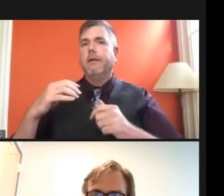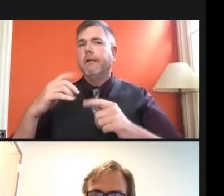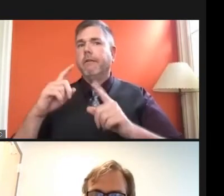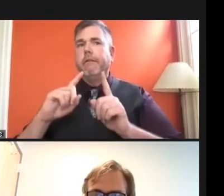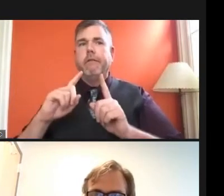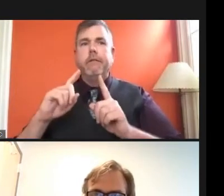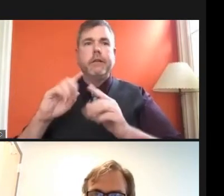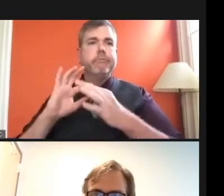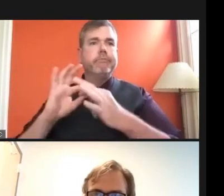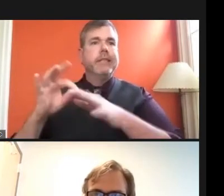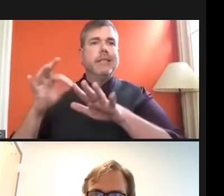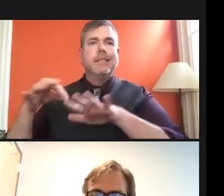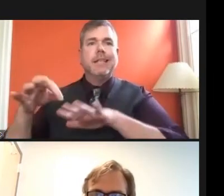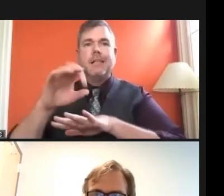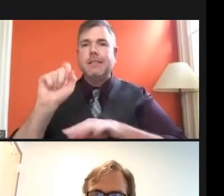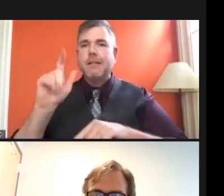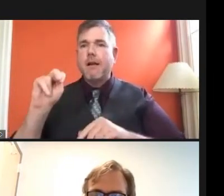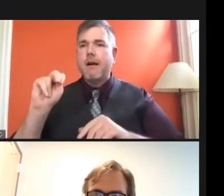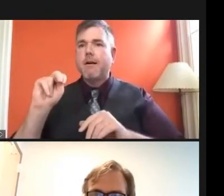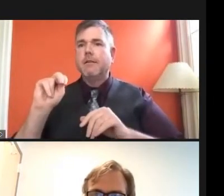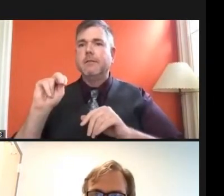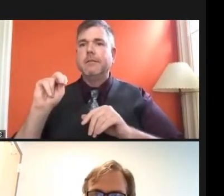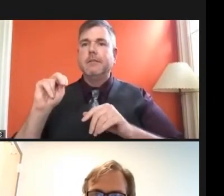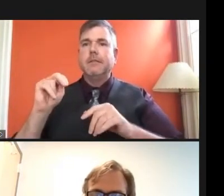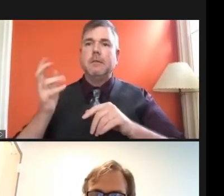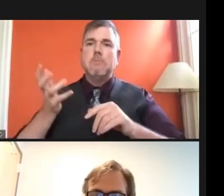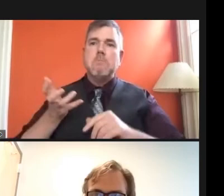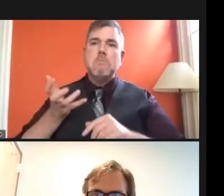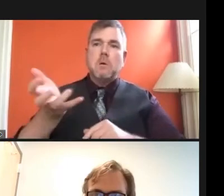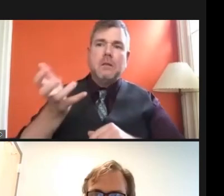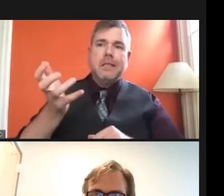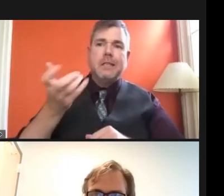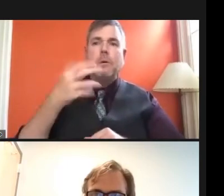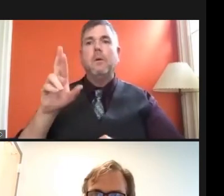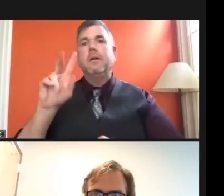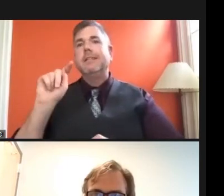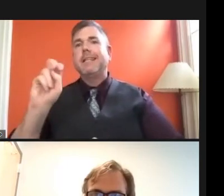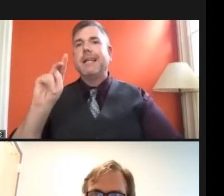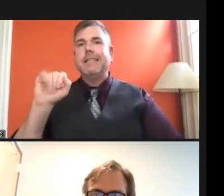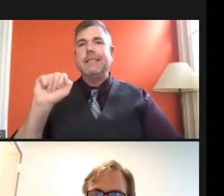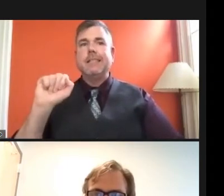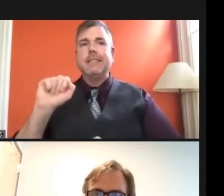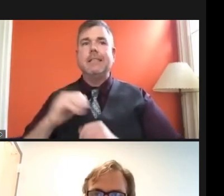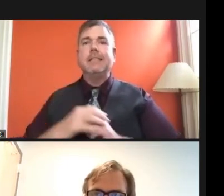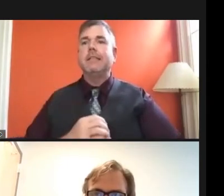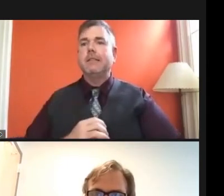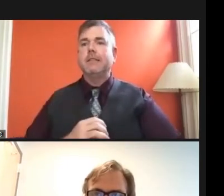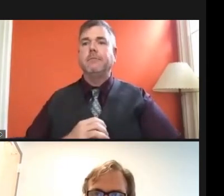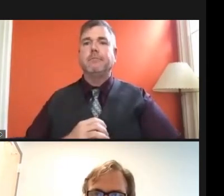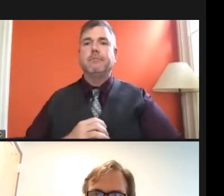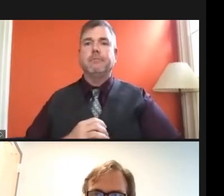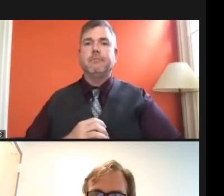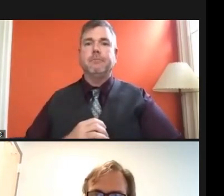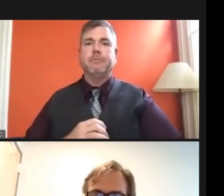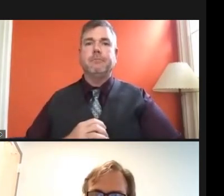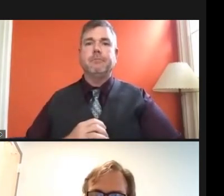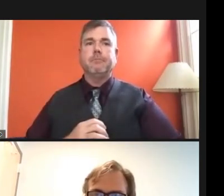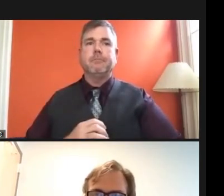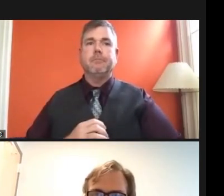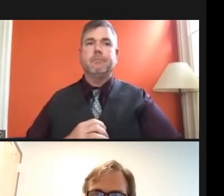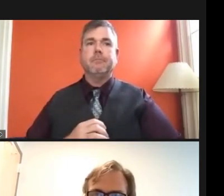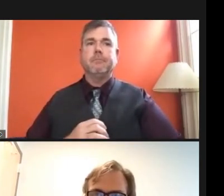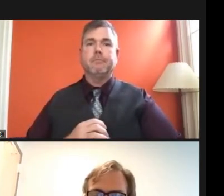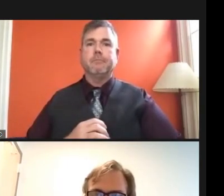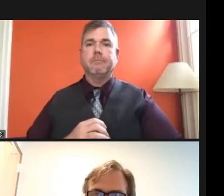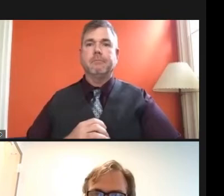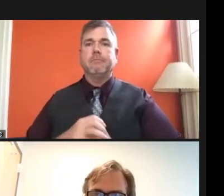I want to thank you for showing us the dashboard that really helps us understand that decision as to when Marin